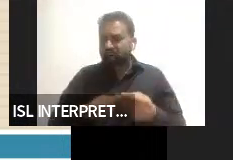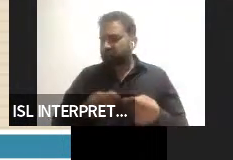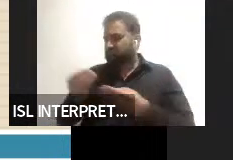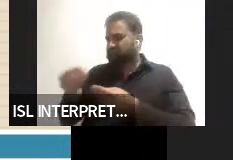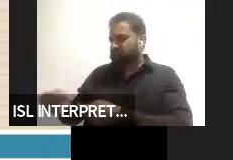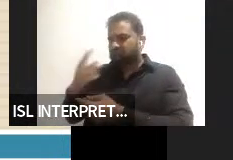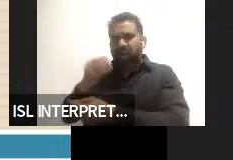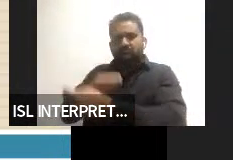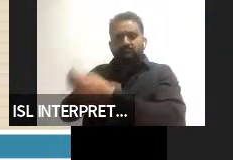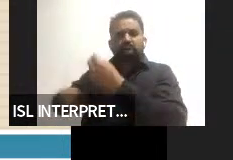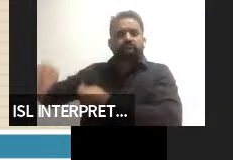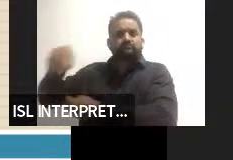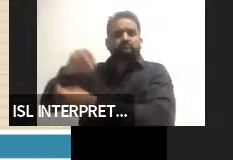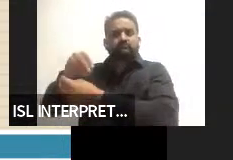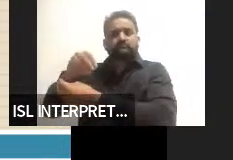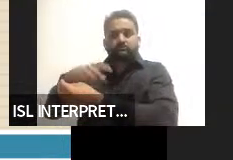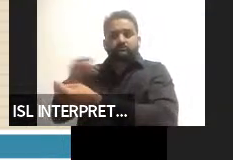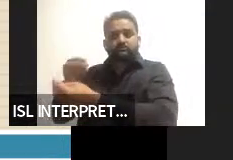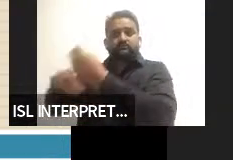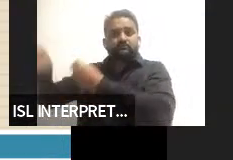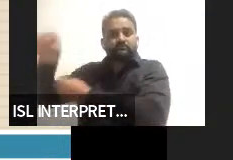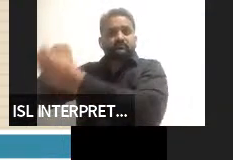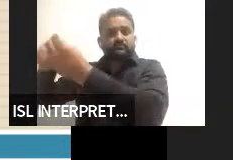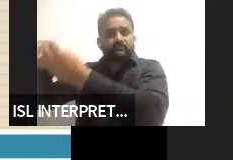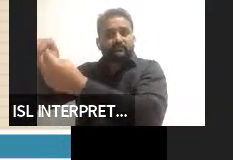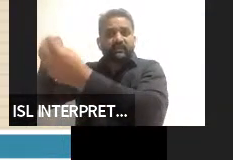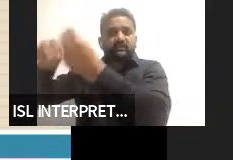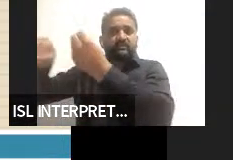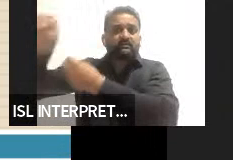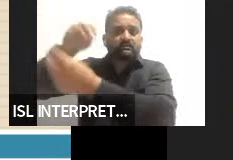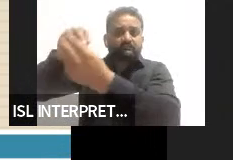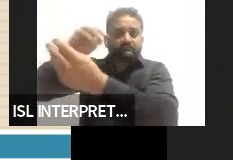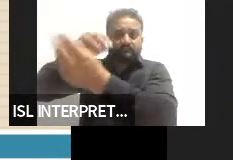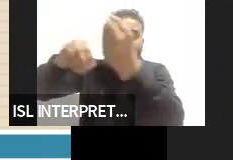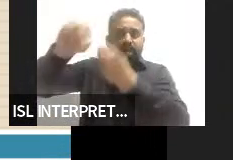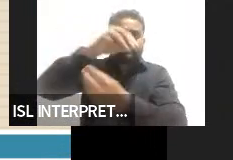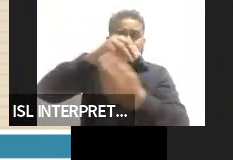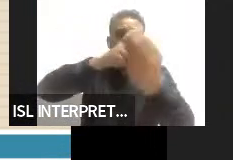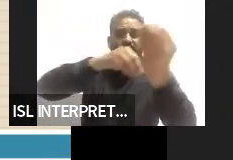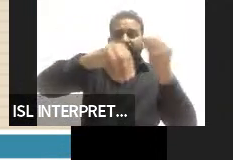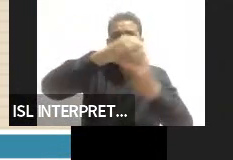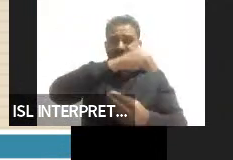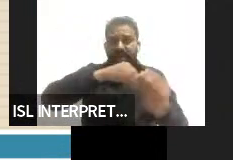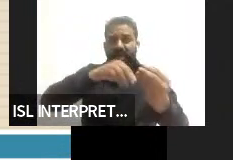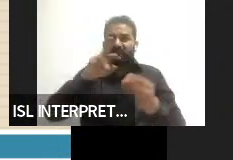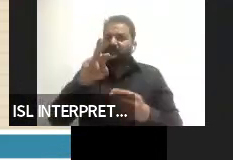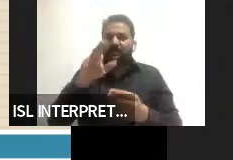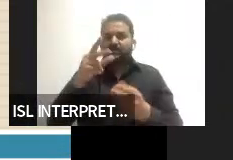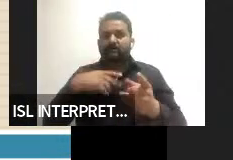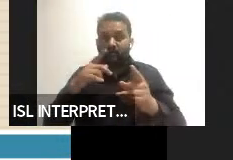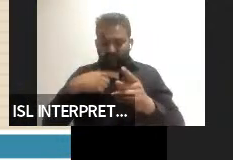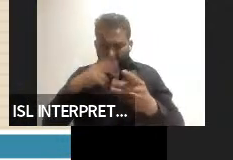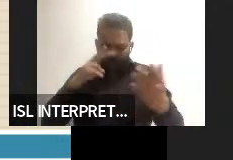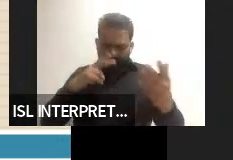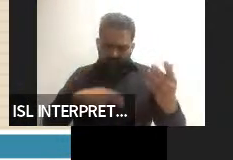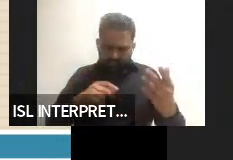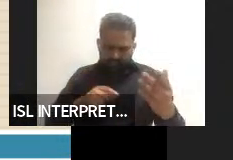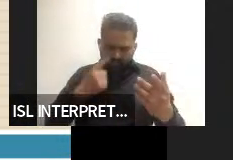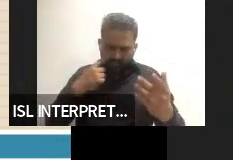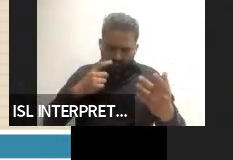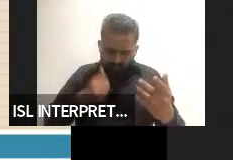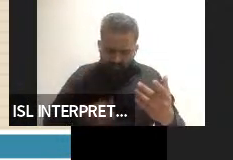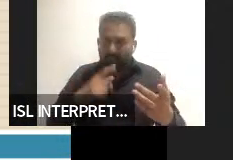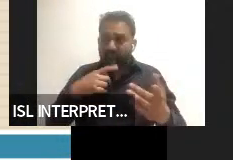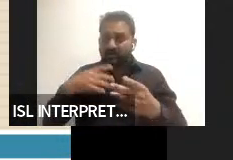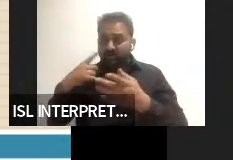in the right, when he finishes or she finishes, they will pass on to other. And in that way, what will happen? Everybody will read the same